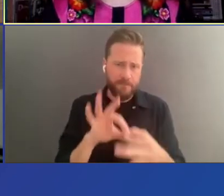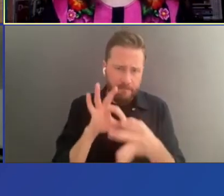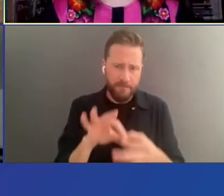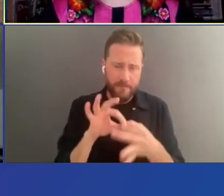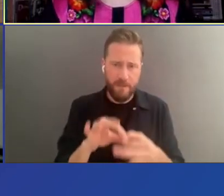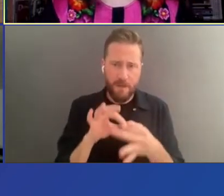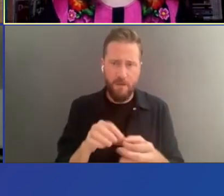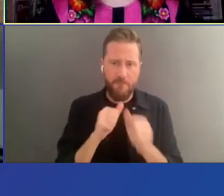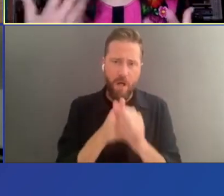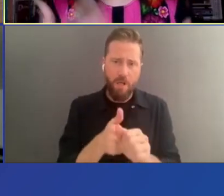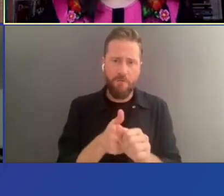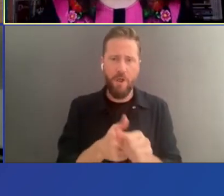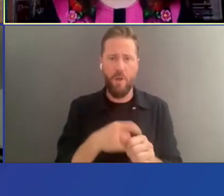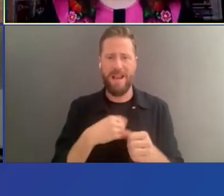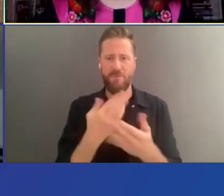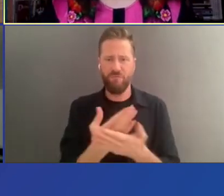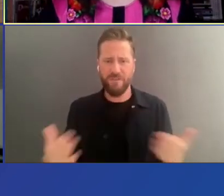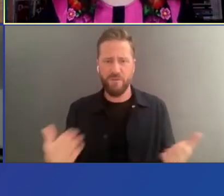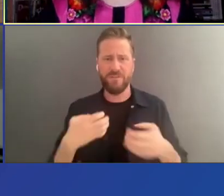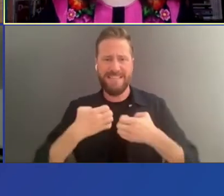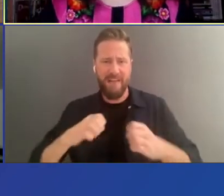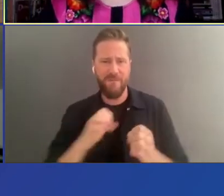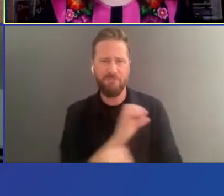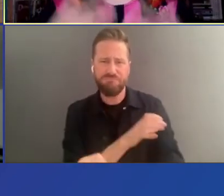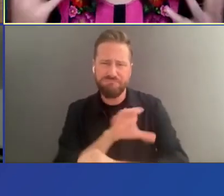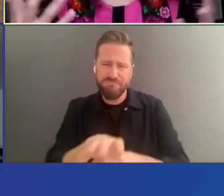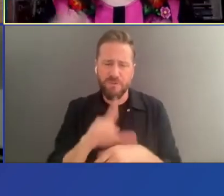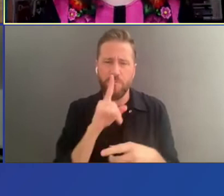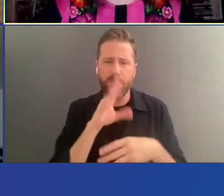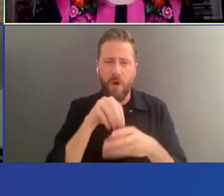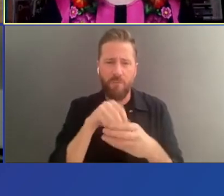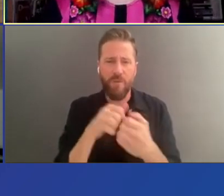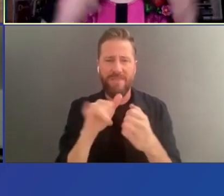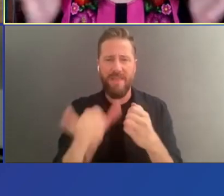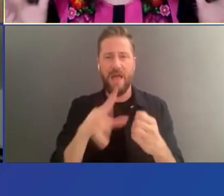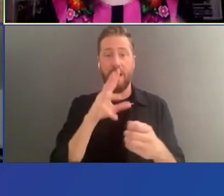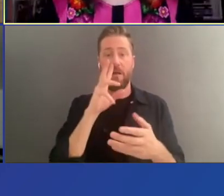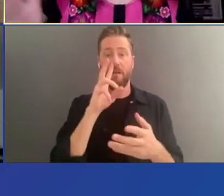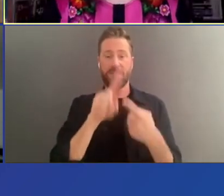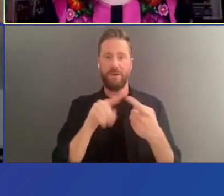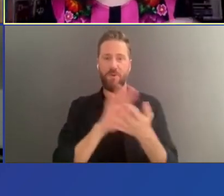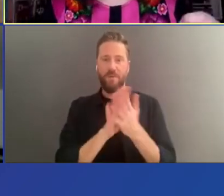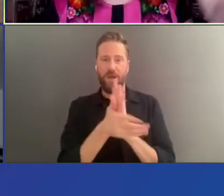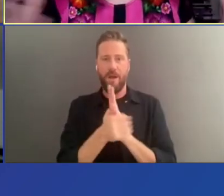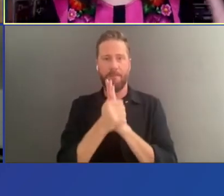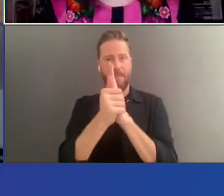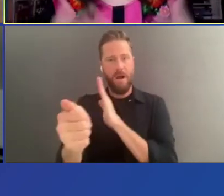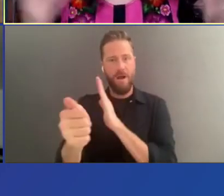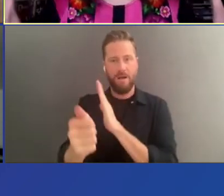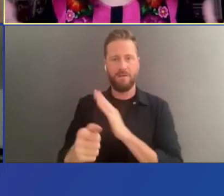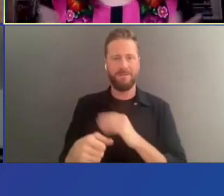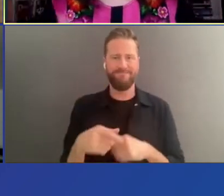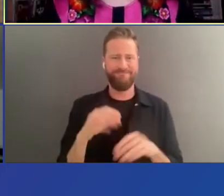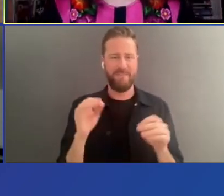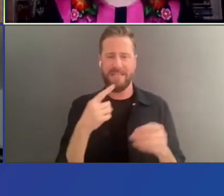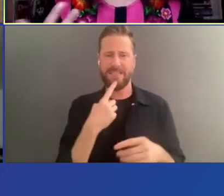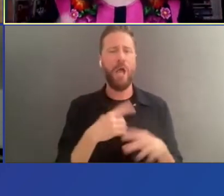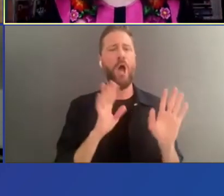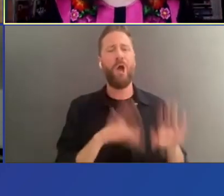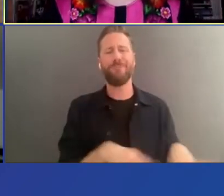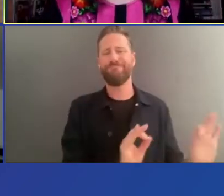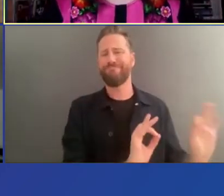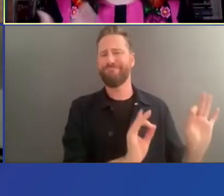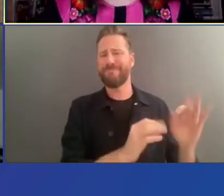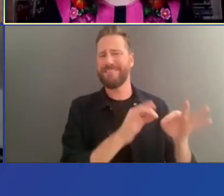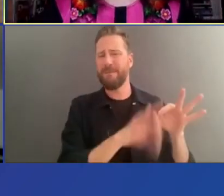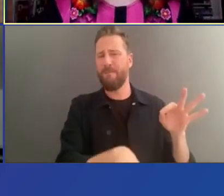resources and effort to it. It's not just, it's simple, it's very simple, just follow the beat and you're it. No, you have